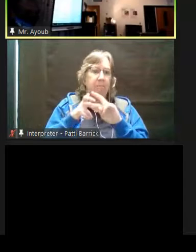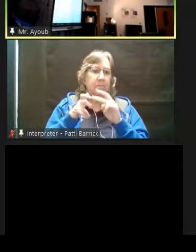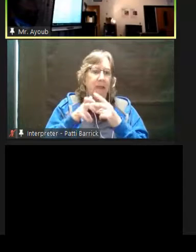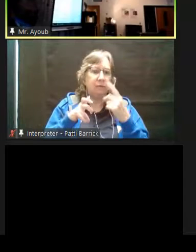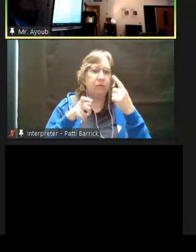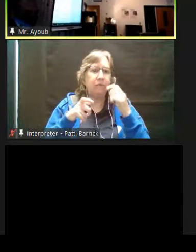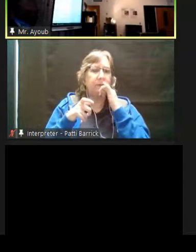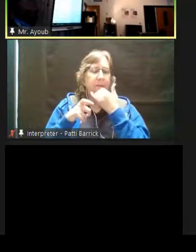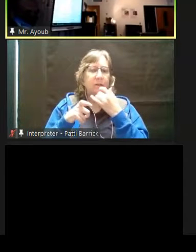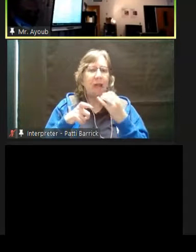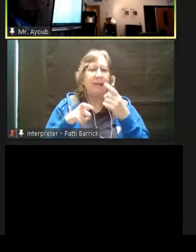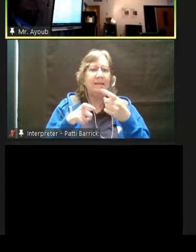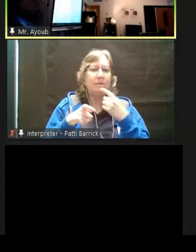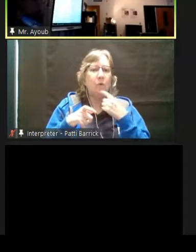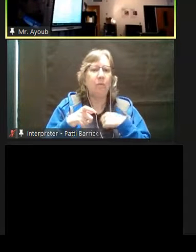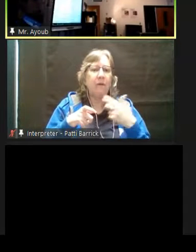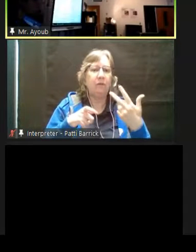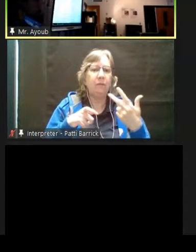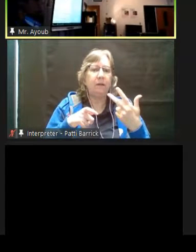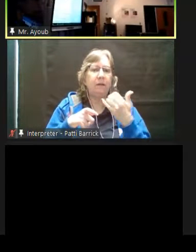Can you guys tell what my error is? Look at the code.